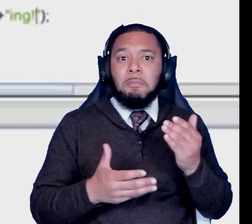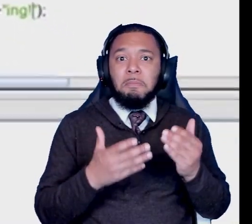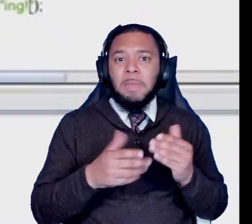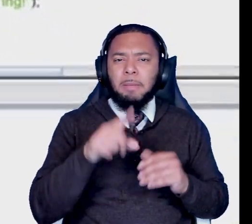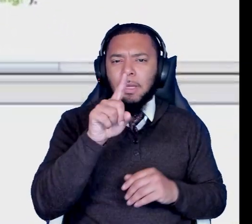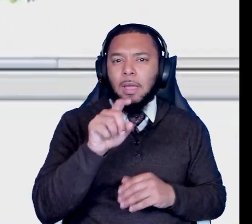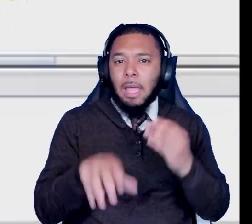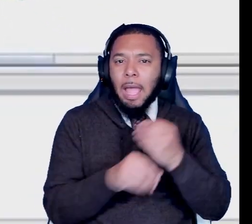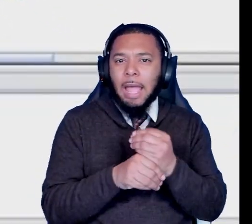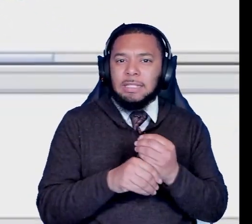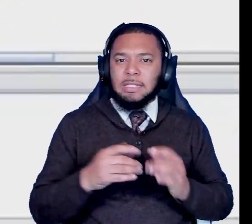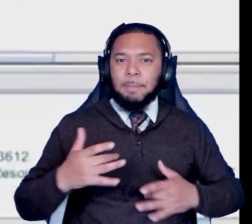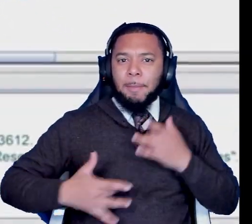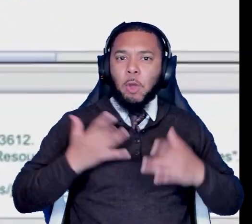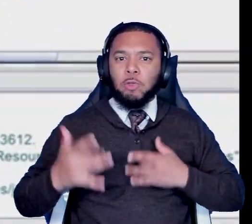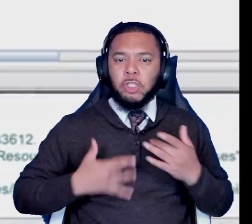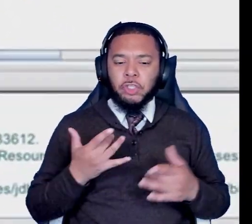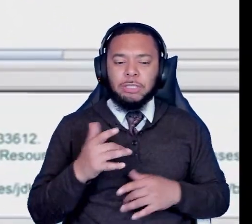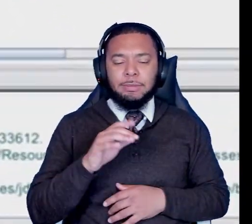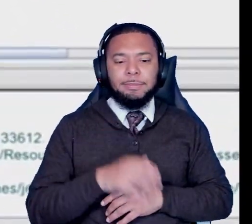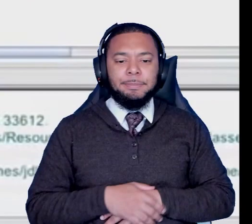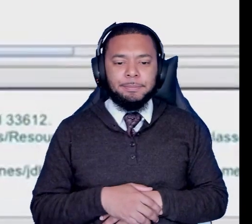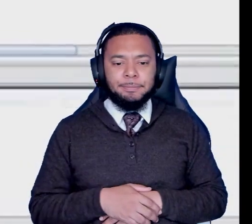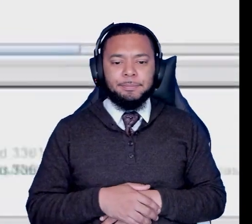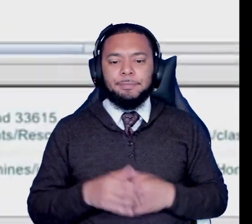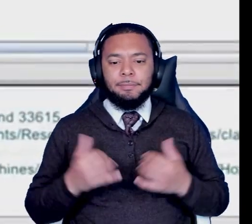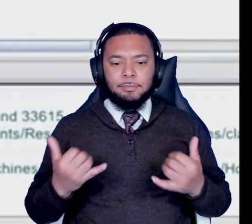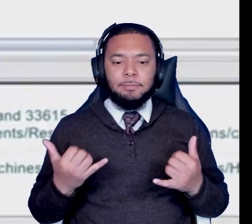emotion. Now when I run it,